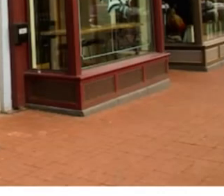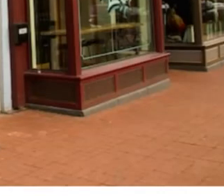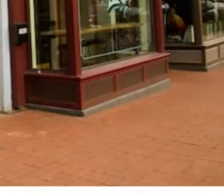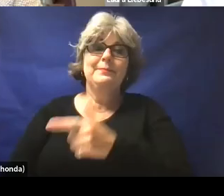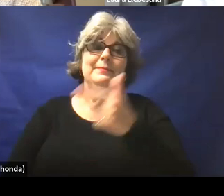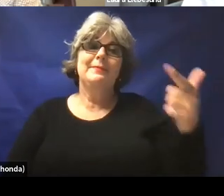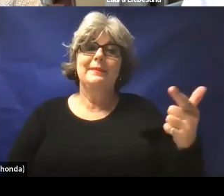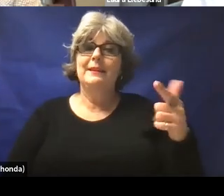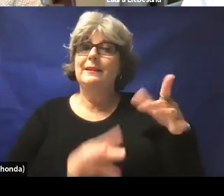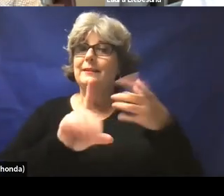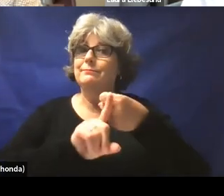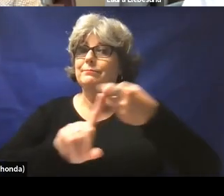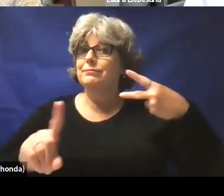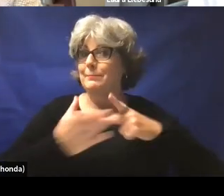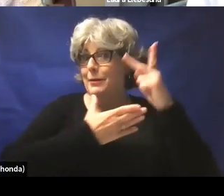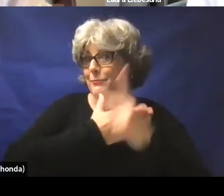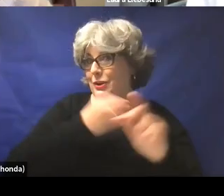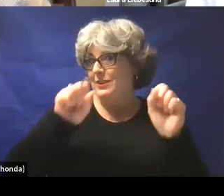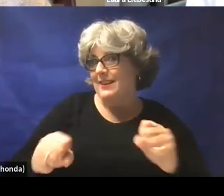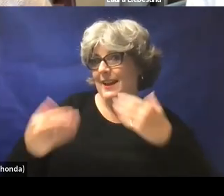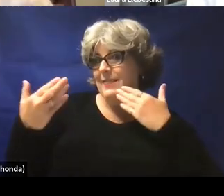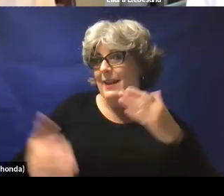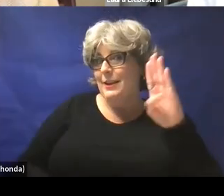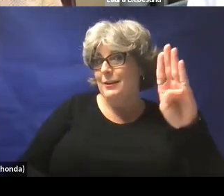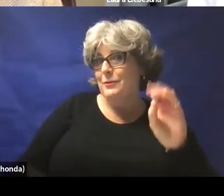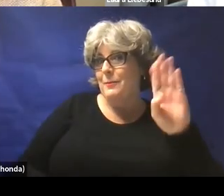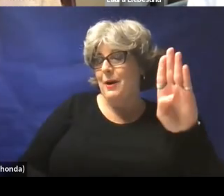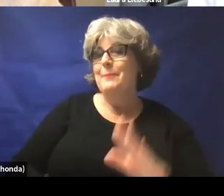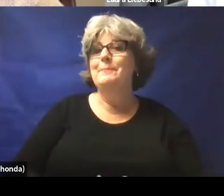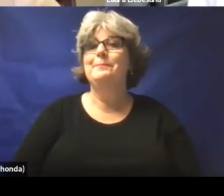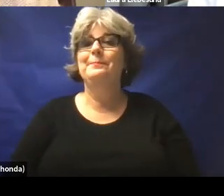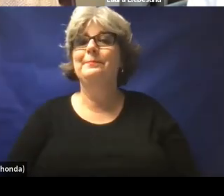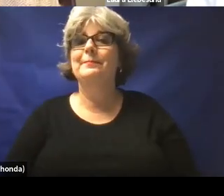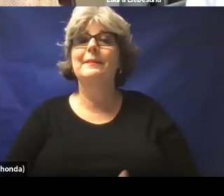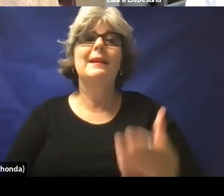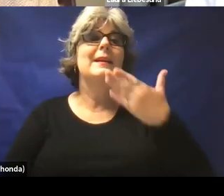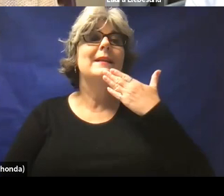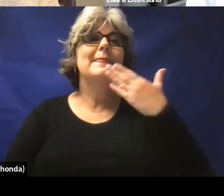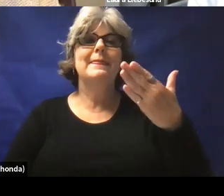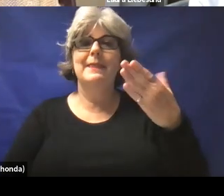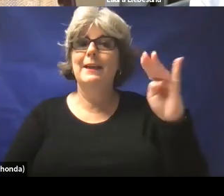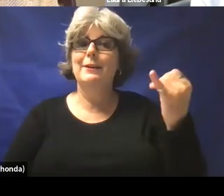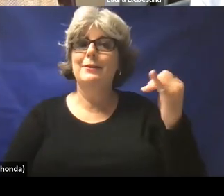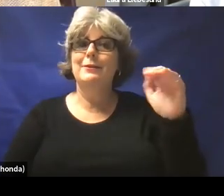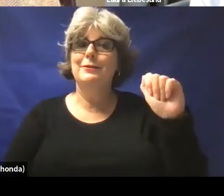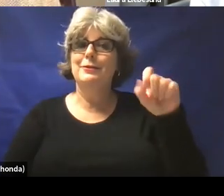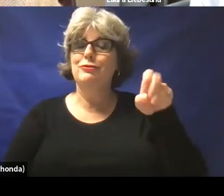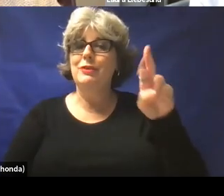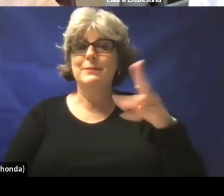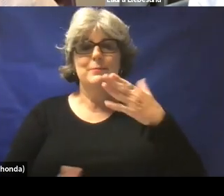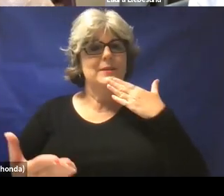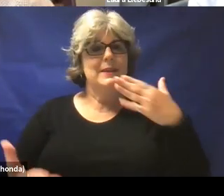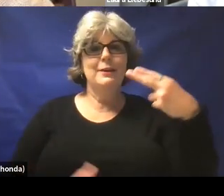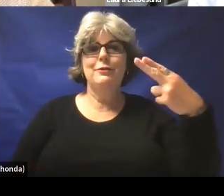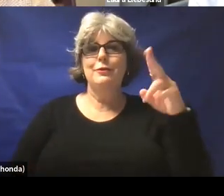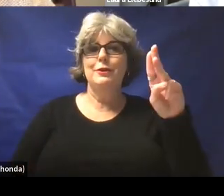to you to tell us a little bit more about the project. Thanks, Bob. Awesome. Thanks so much, Jasper. I really appreciate it. Thanks to Humanities DC